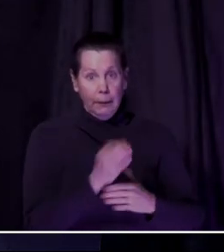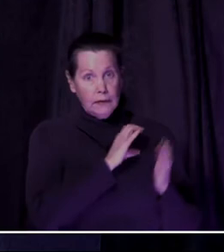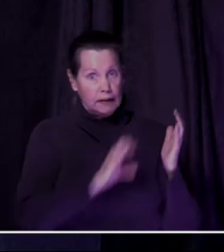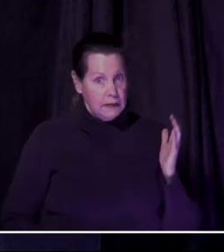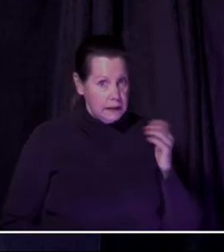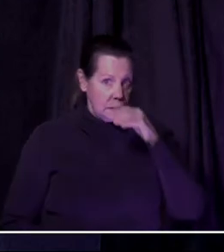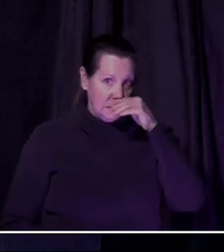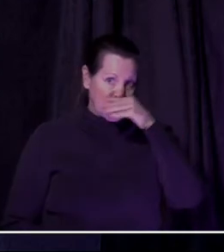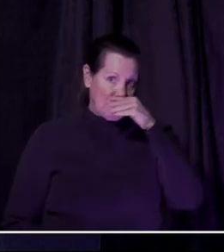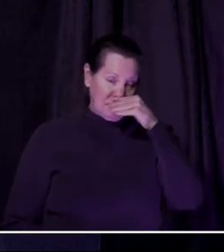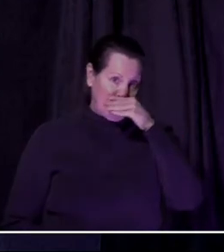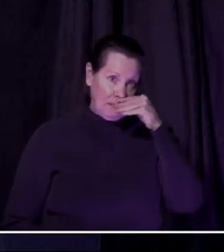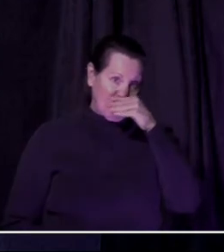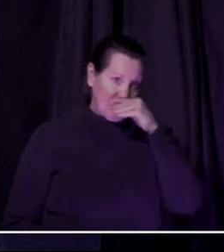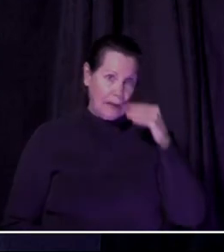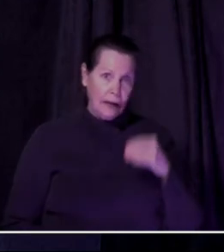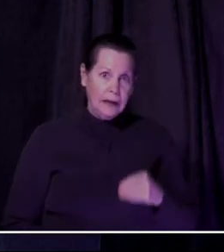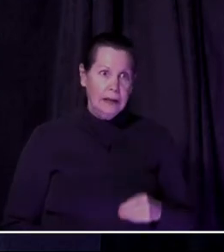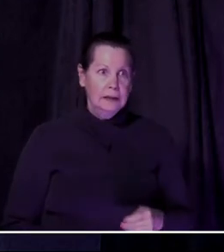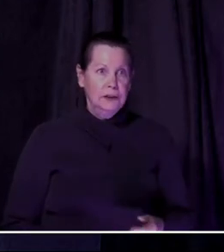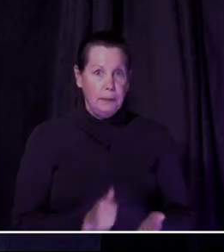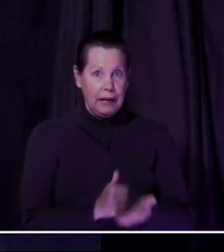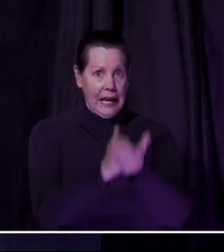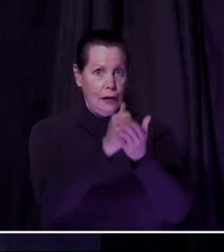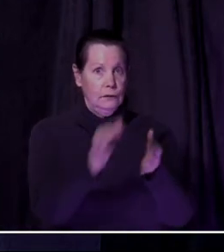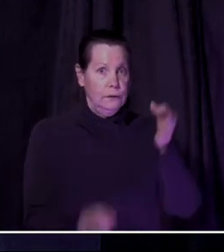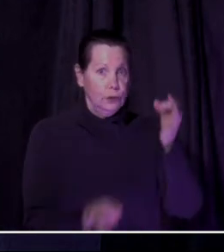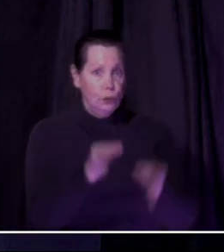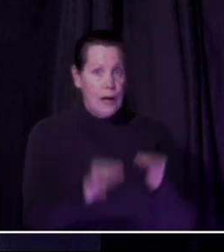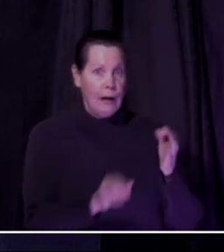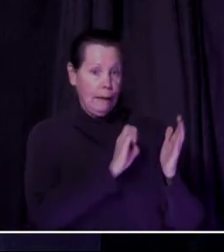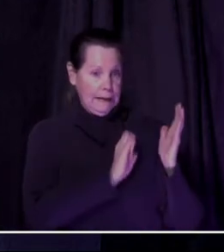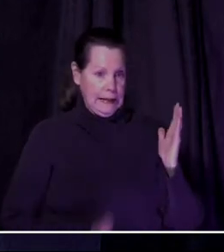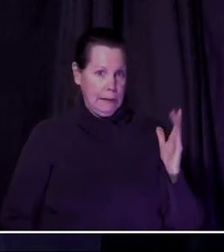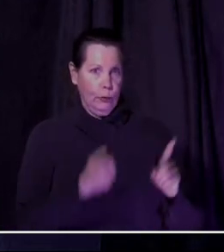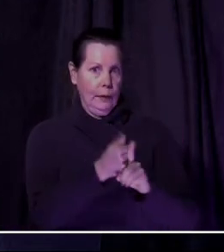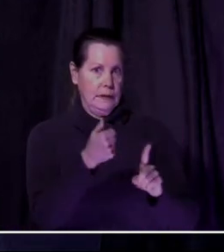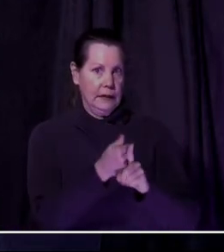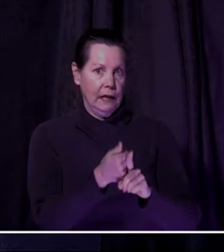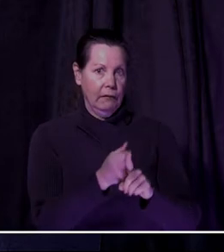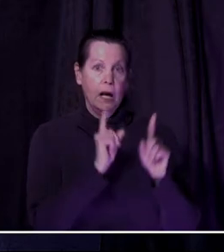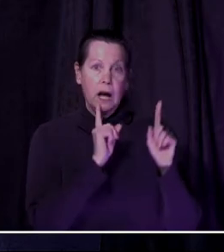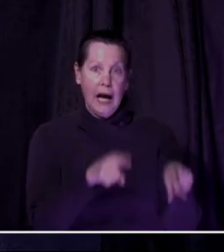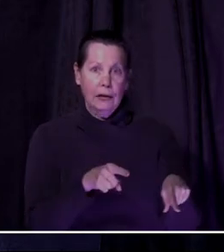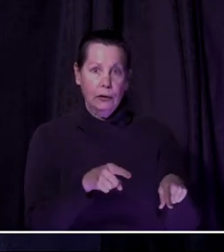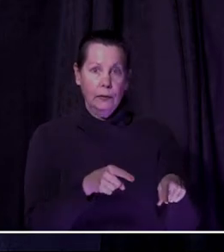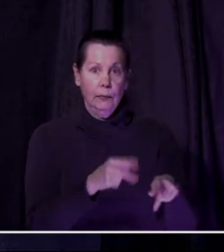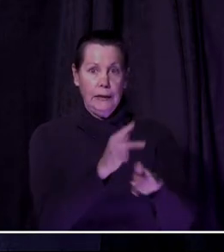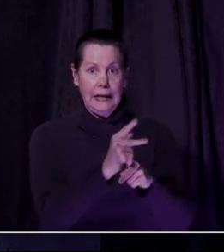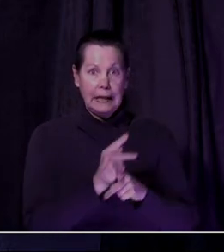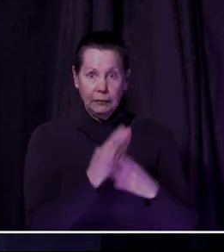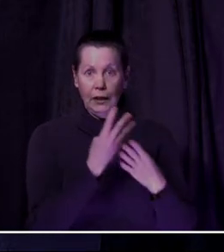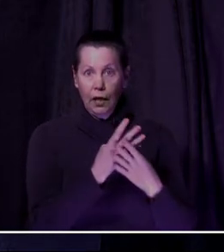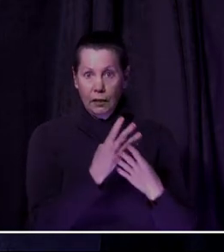Caesar to be held for trial by the emperor, I ordered him to be kept in